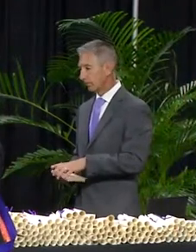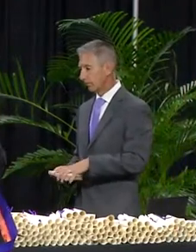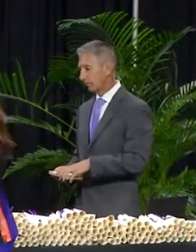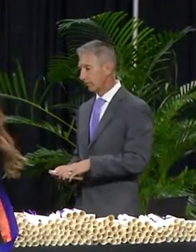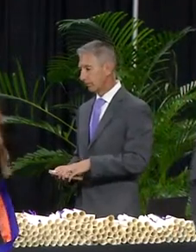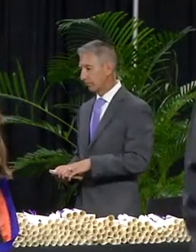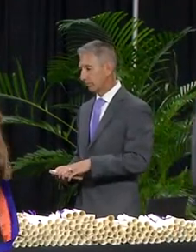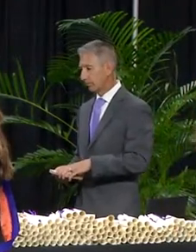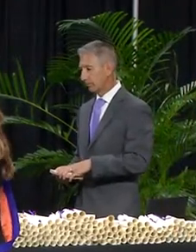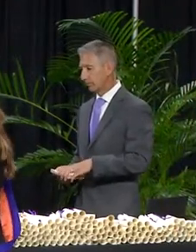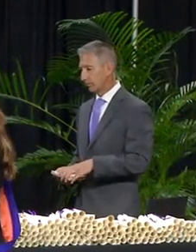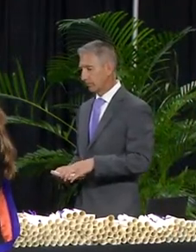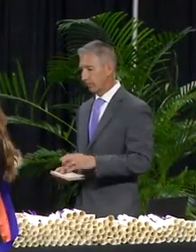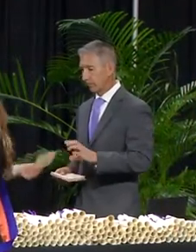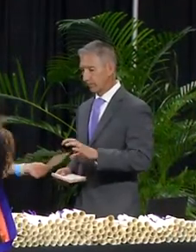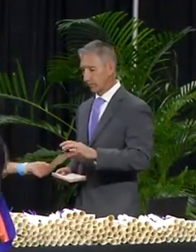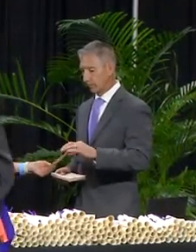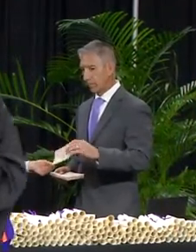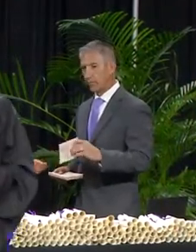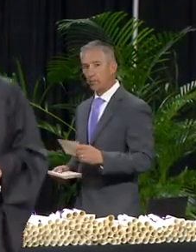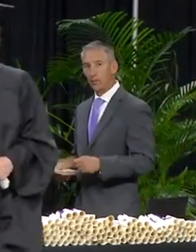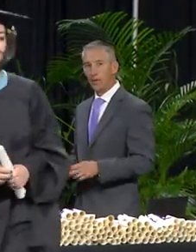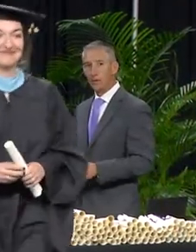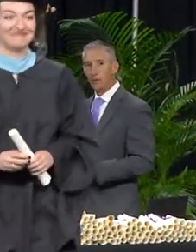Caitlin Rexrode Deese,